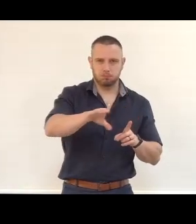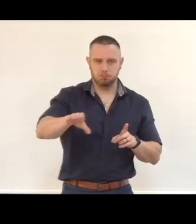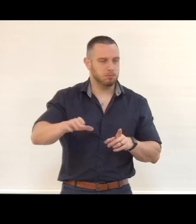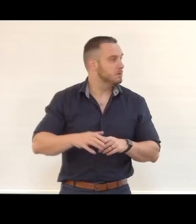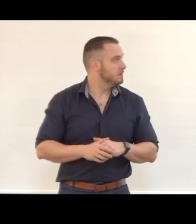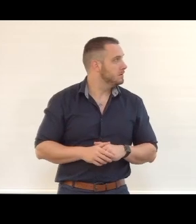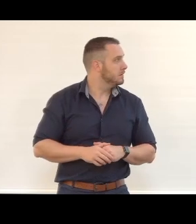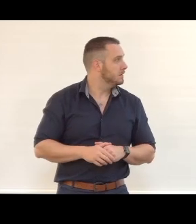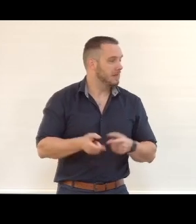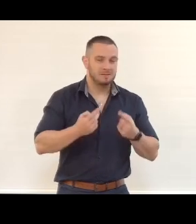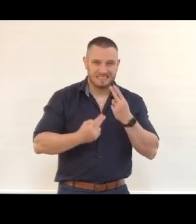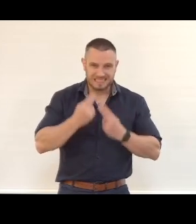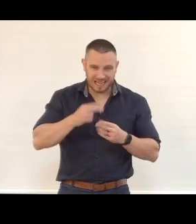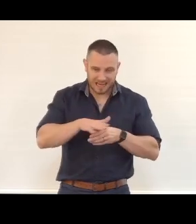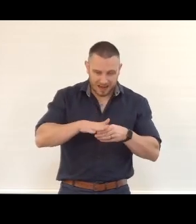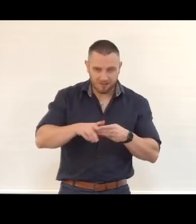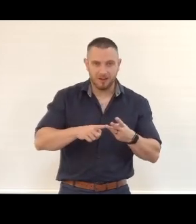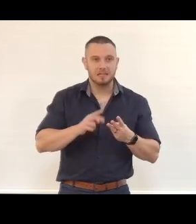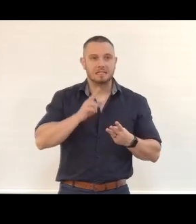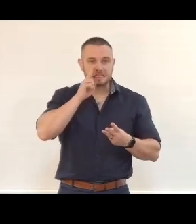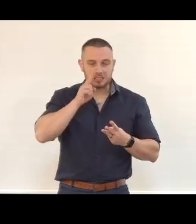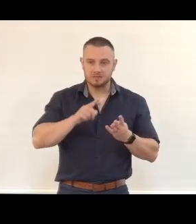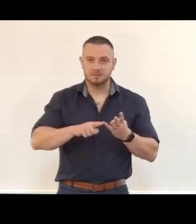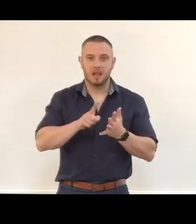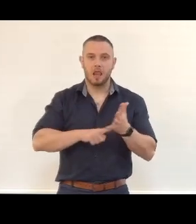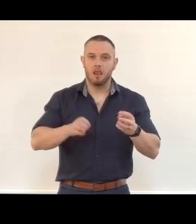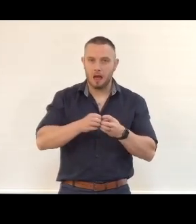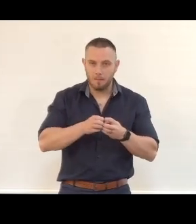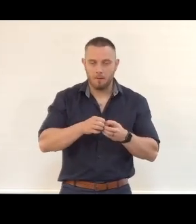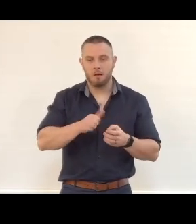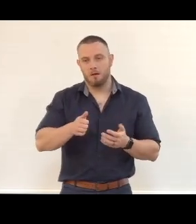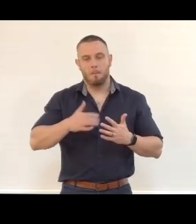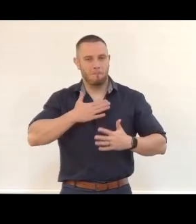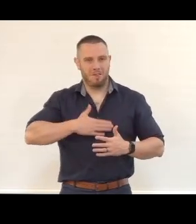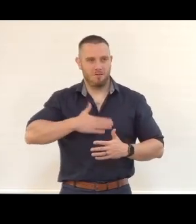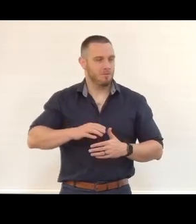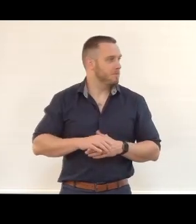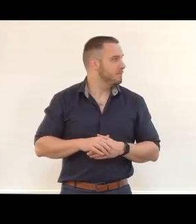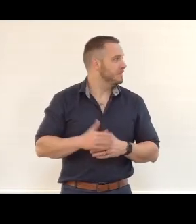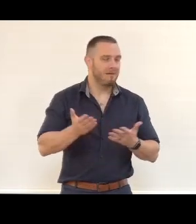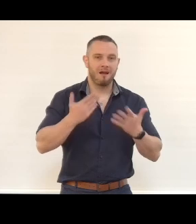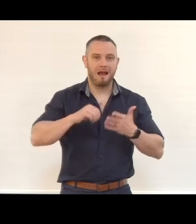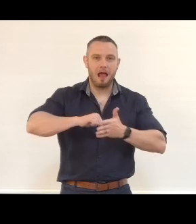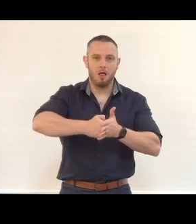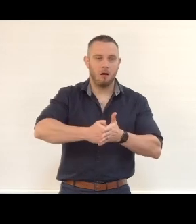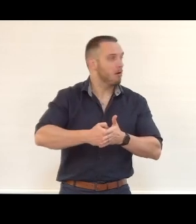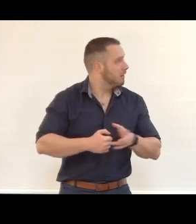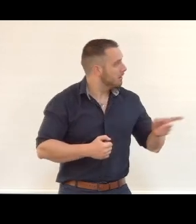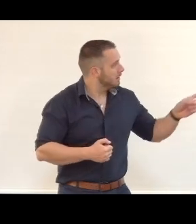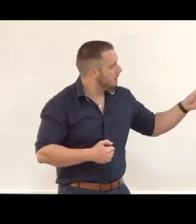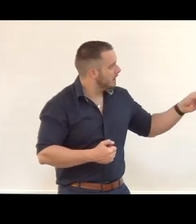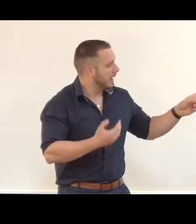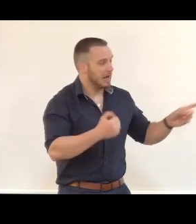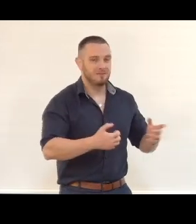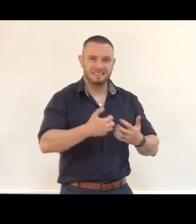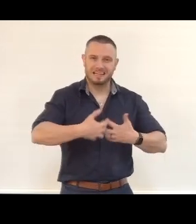dining area, a kitchen, a laboratory, and a bathroom on the ground floor. And the airlock is situated over here with the engineering